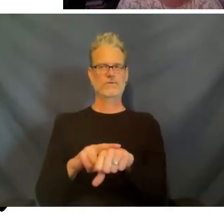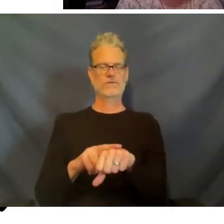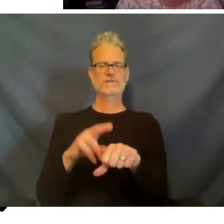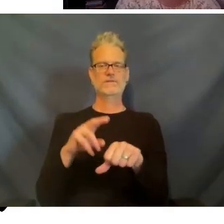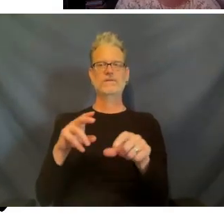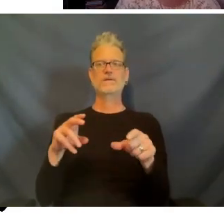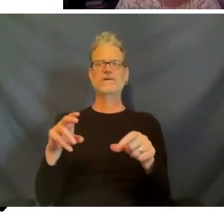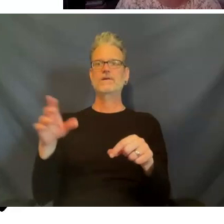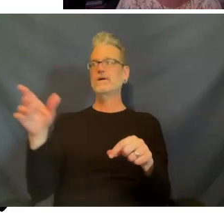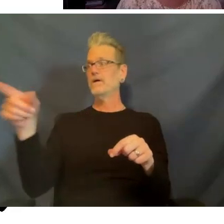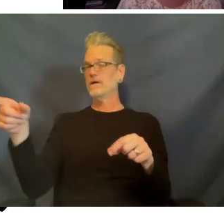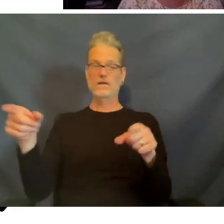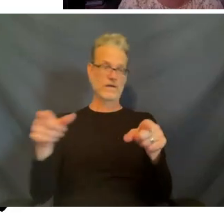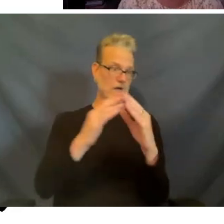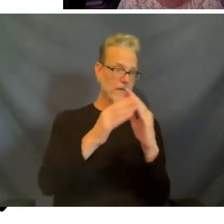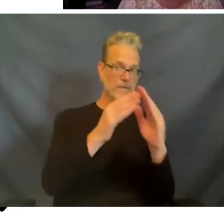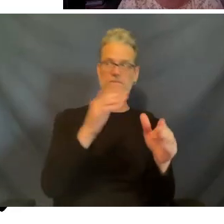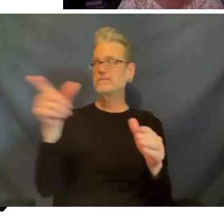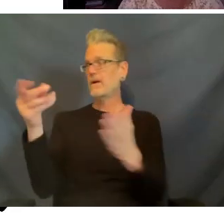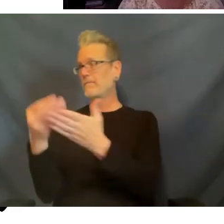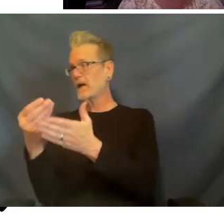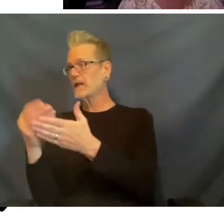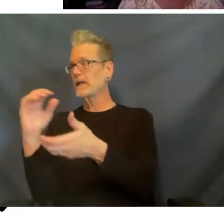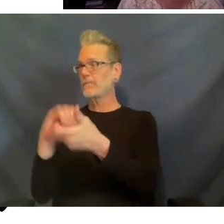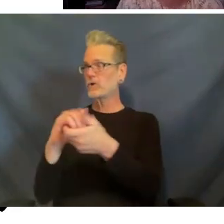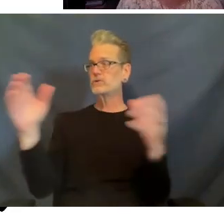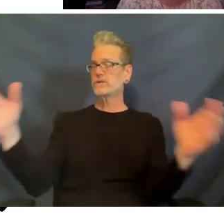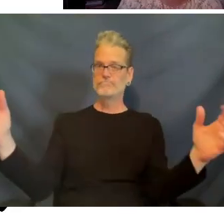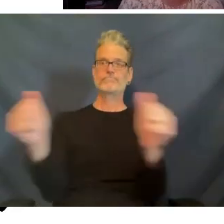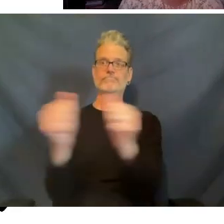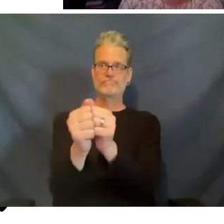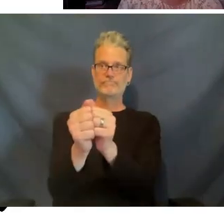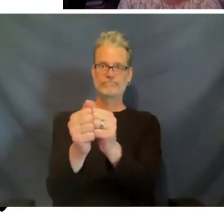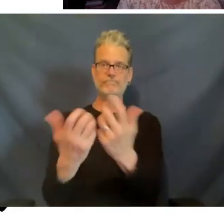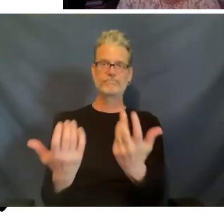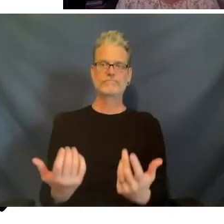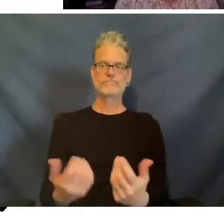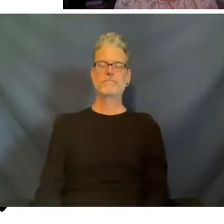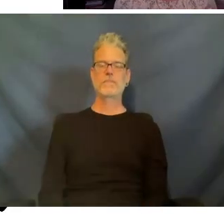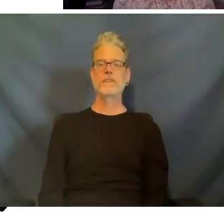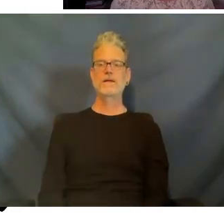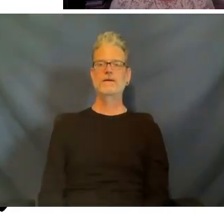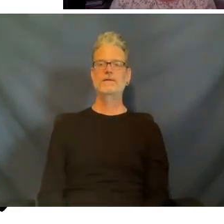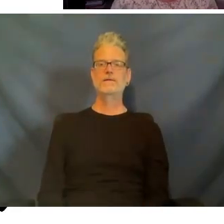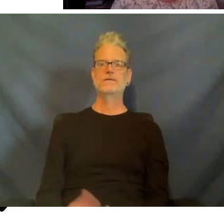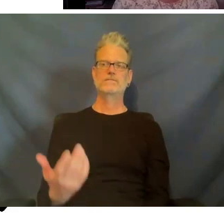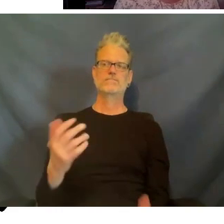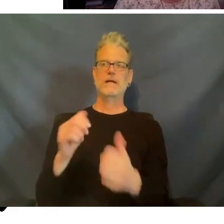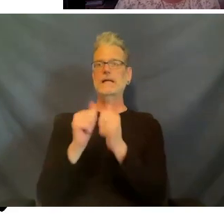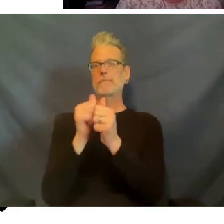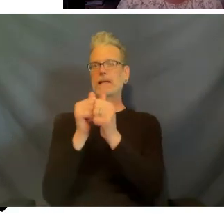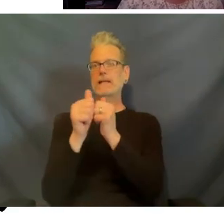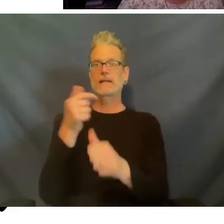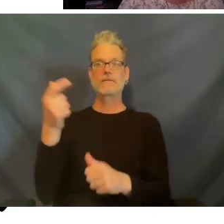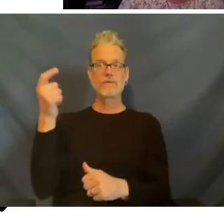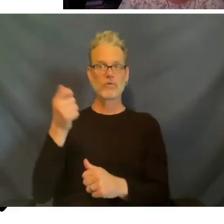connecting communities with funding and partnership opportunities with the Forest Service. So those competitive grant programs